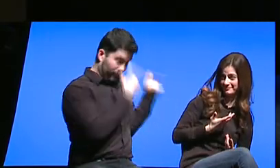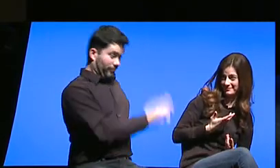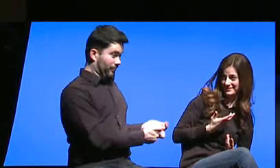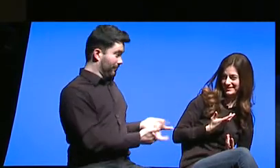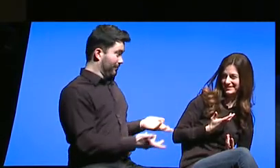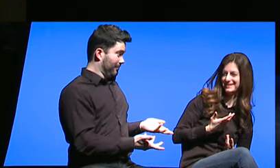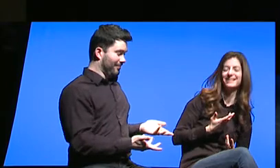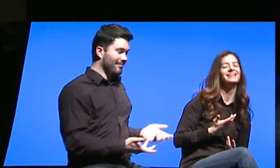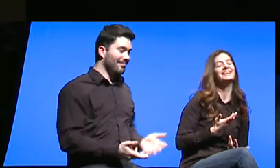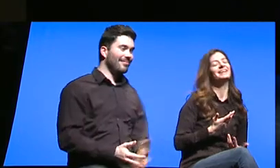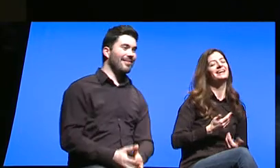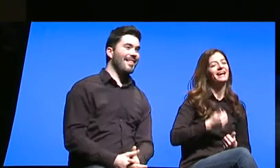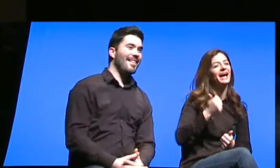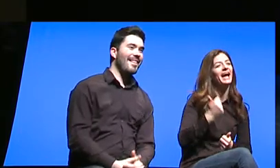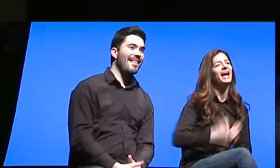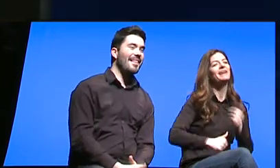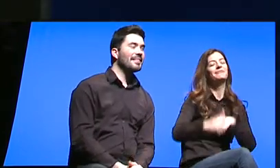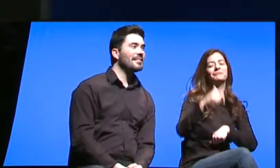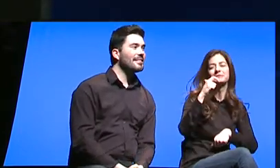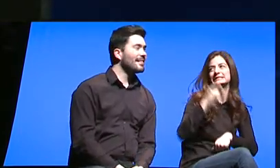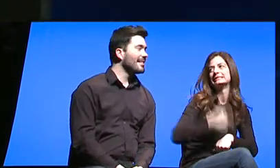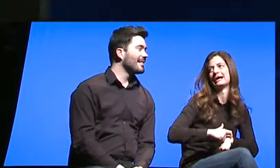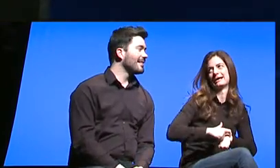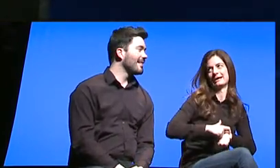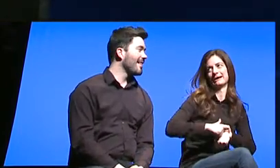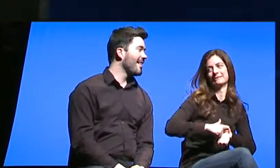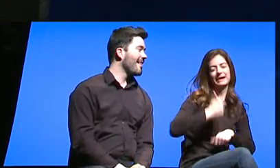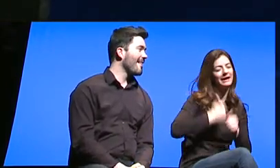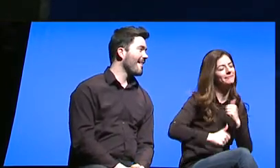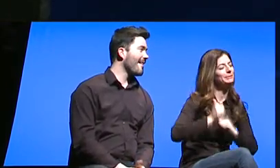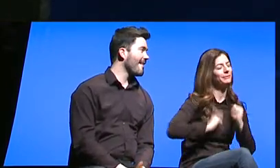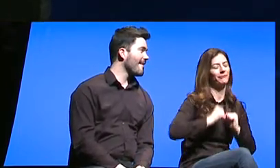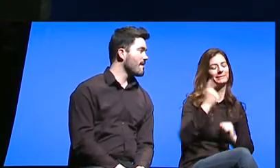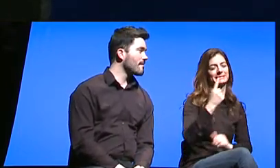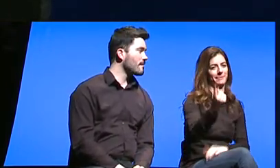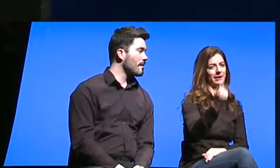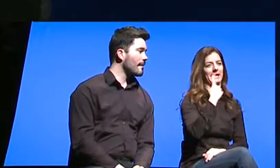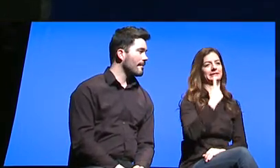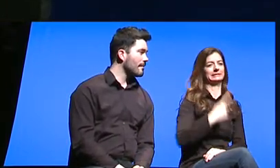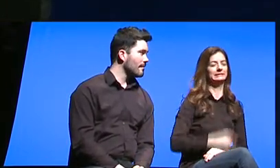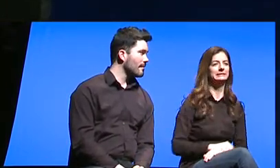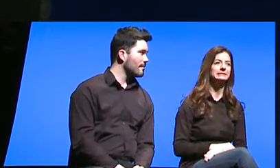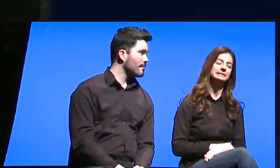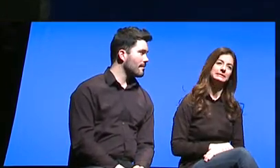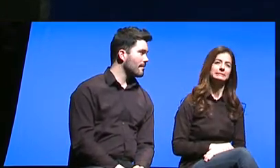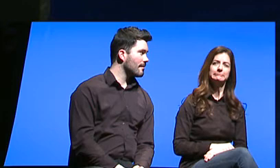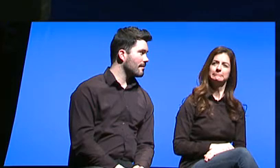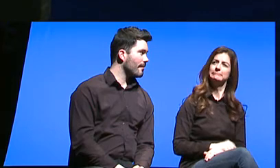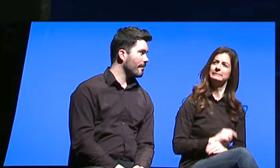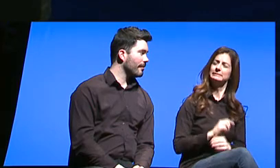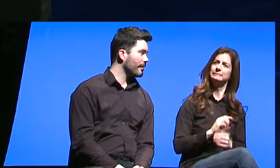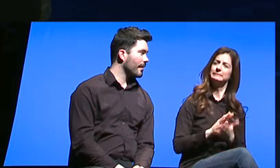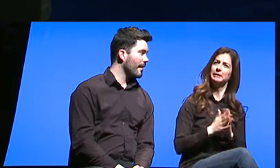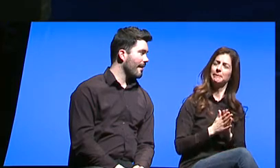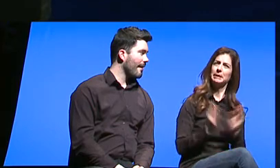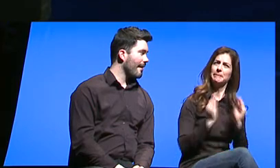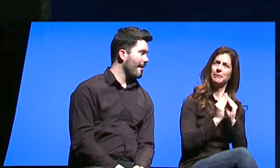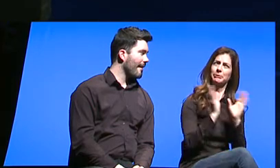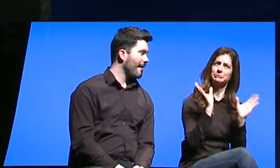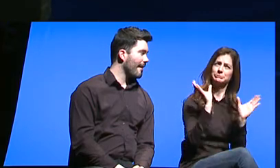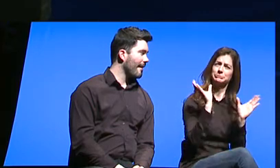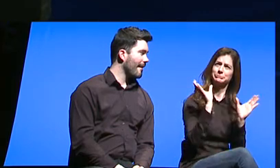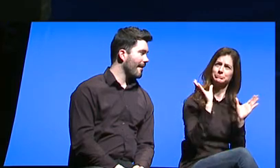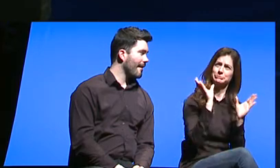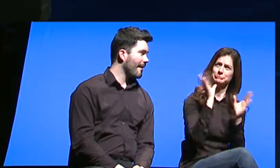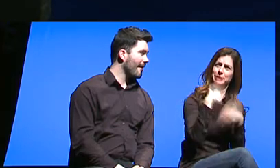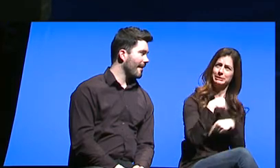get this question at every single performance we do. And I think it's getting stranger and stranger to answer. And